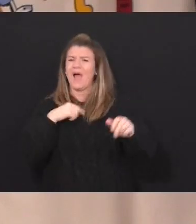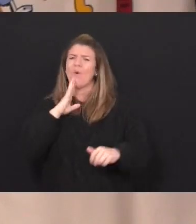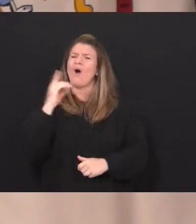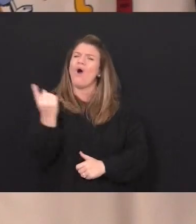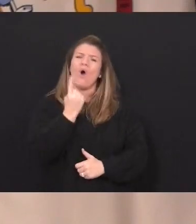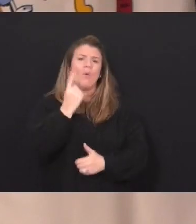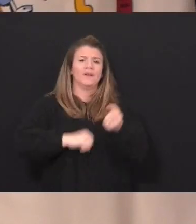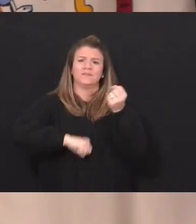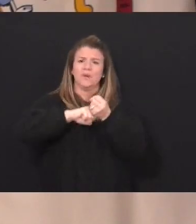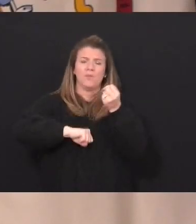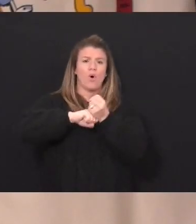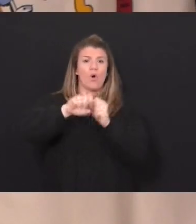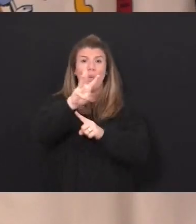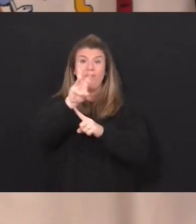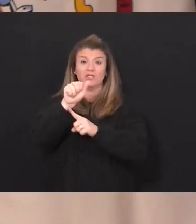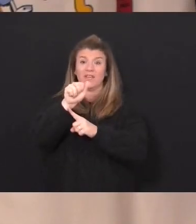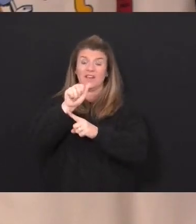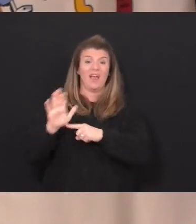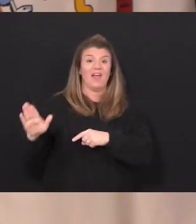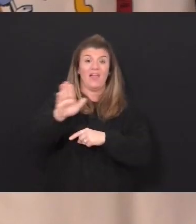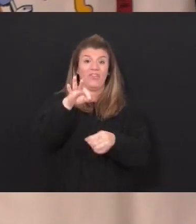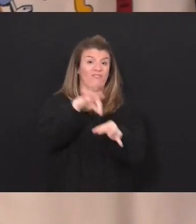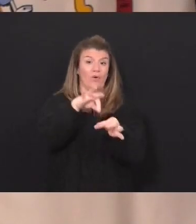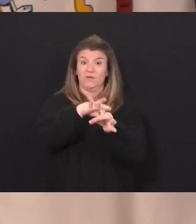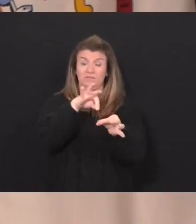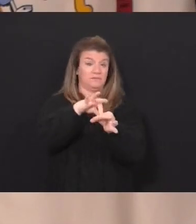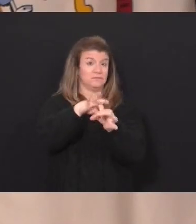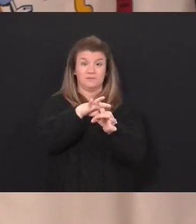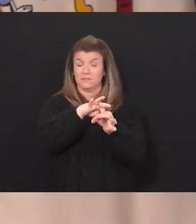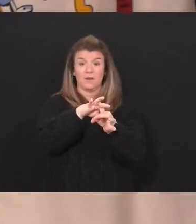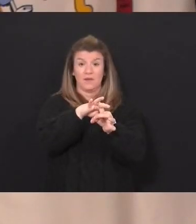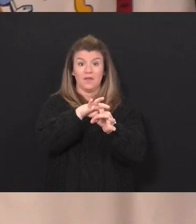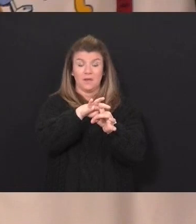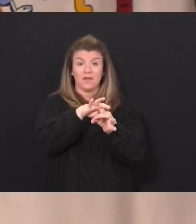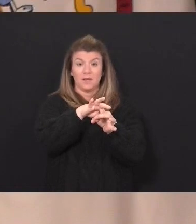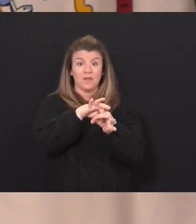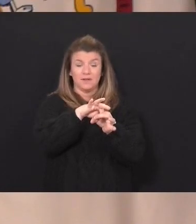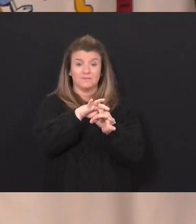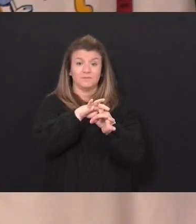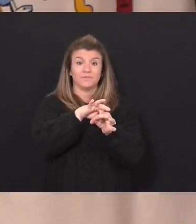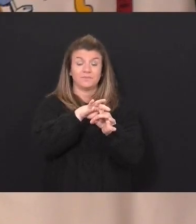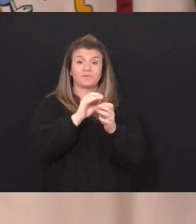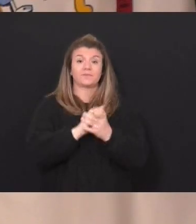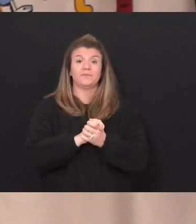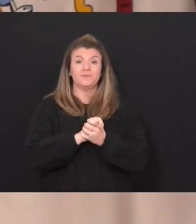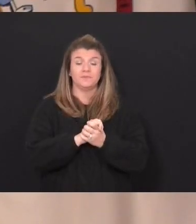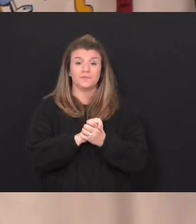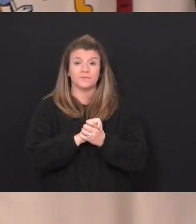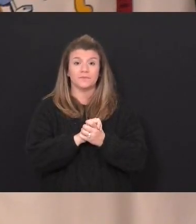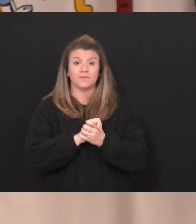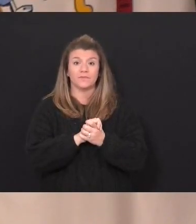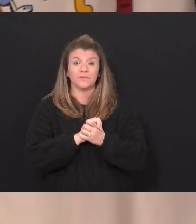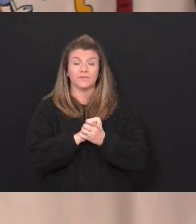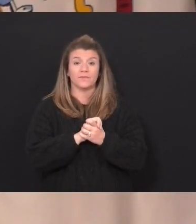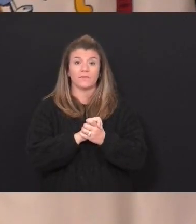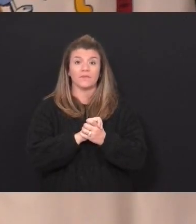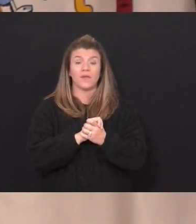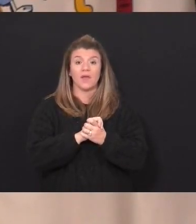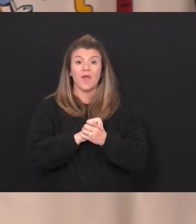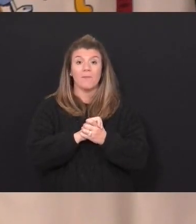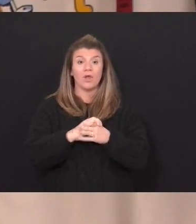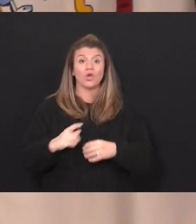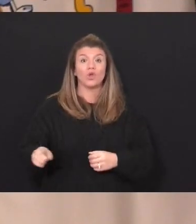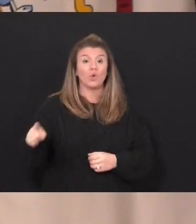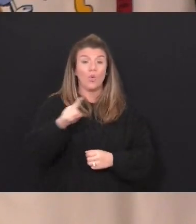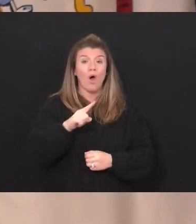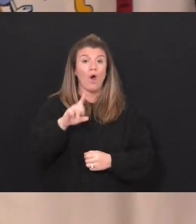support West Virginia's voting in every way, shape, form, or fashion, and forgive me for saying that again, but you are welcome to